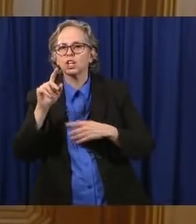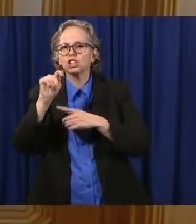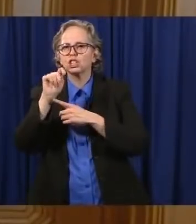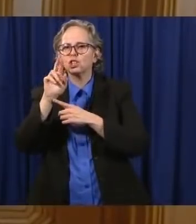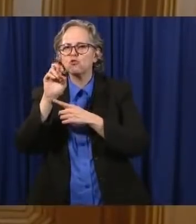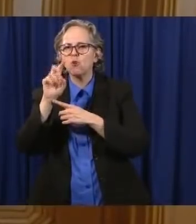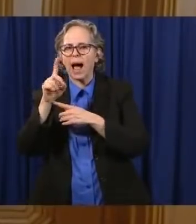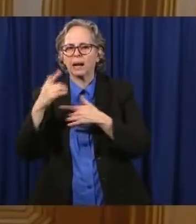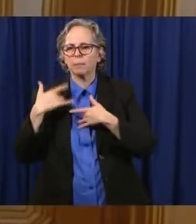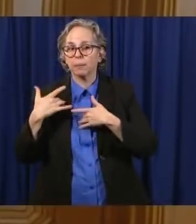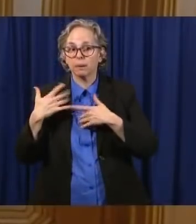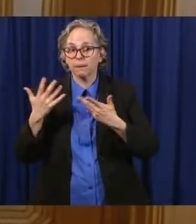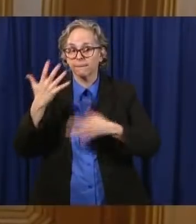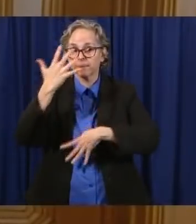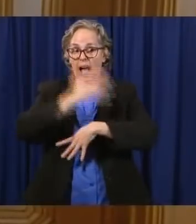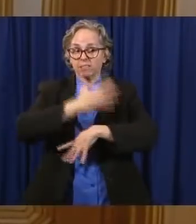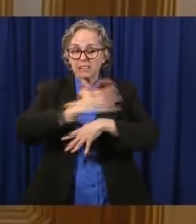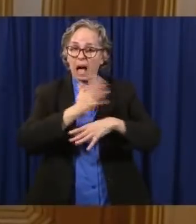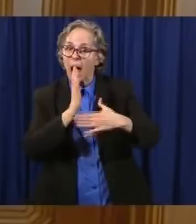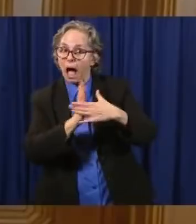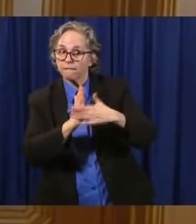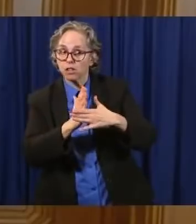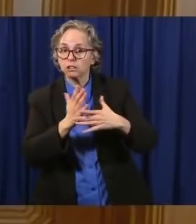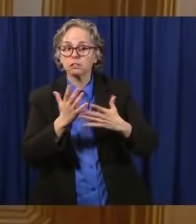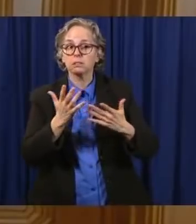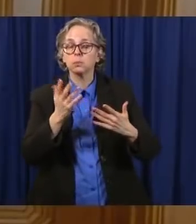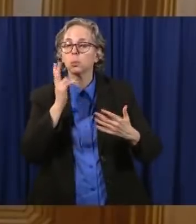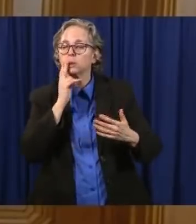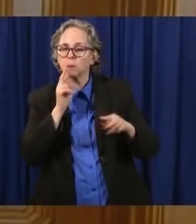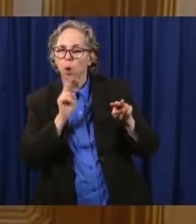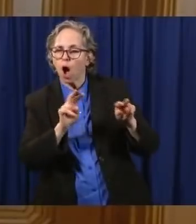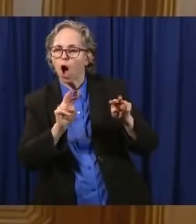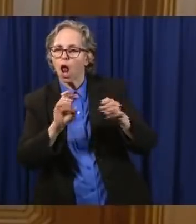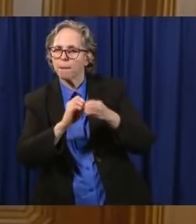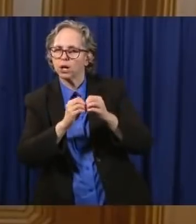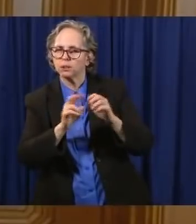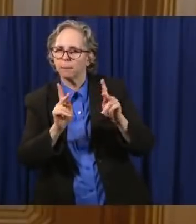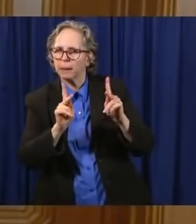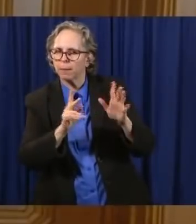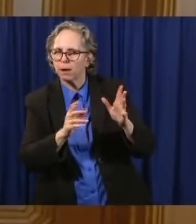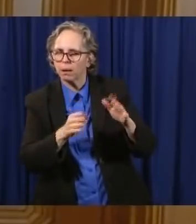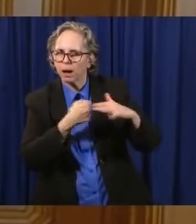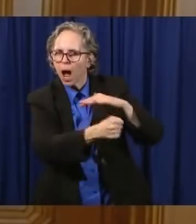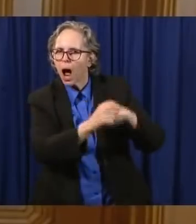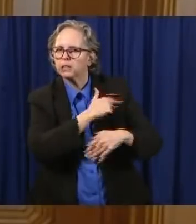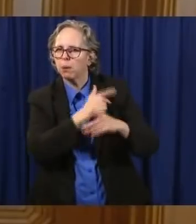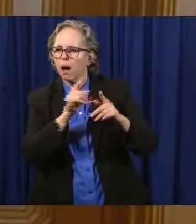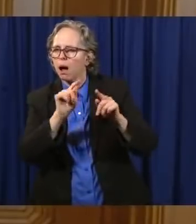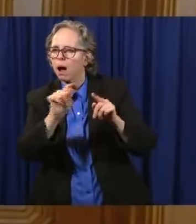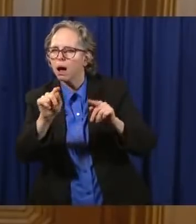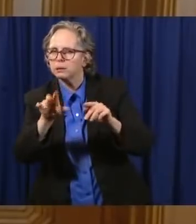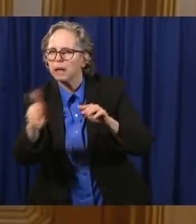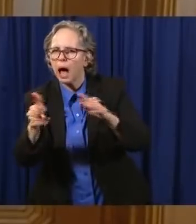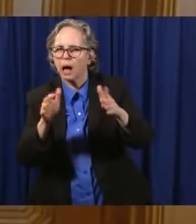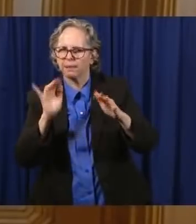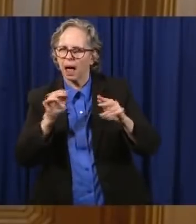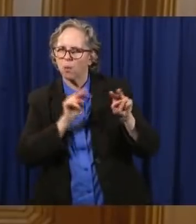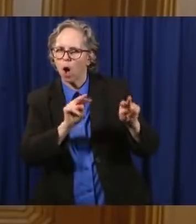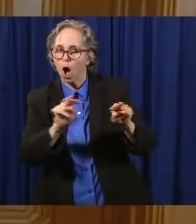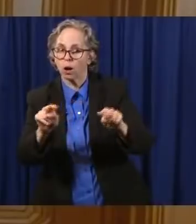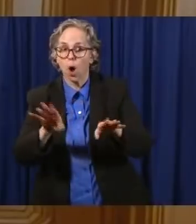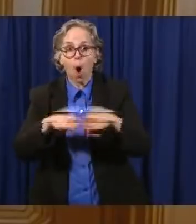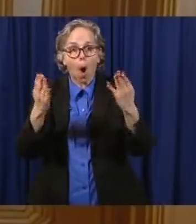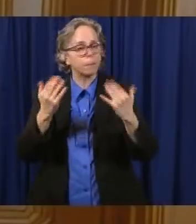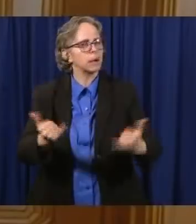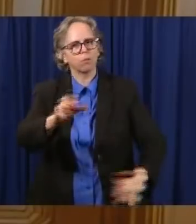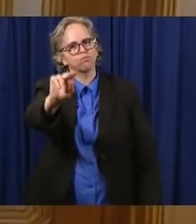what each day is, and you see how that is. So we certainly have a ways to go. The death rate continues to